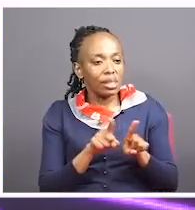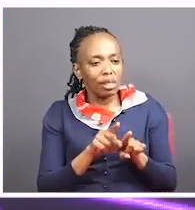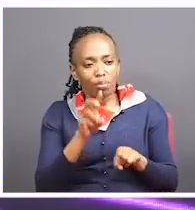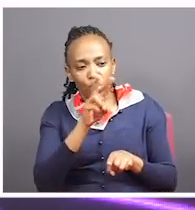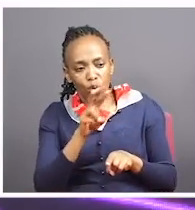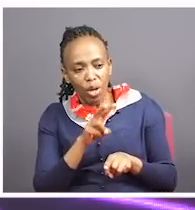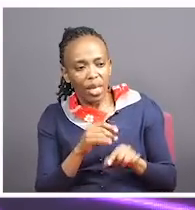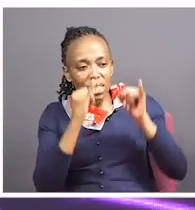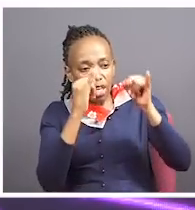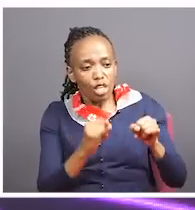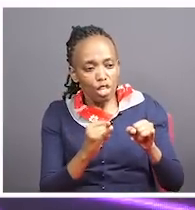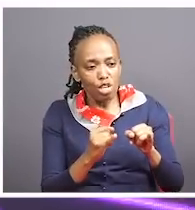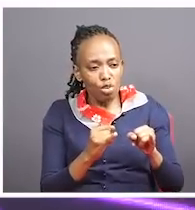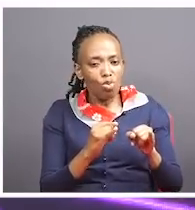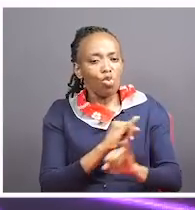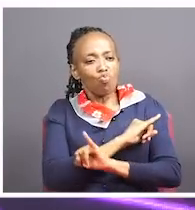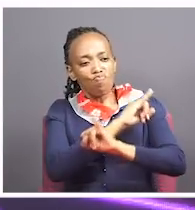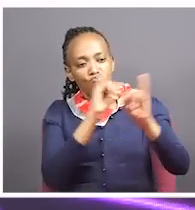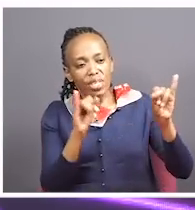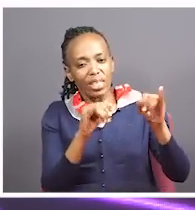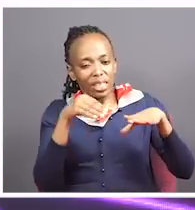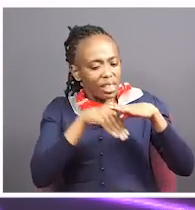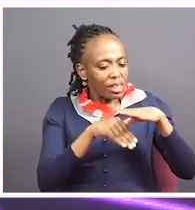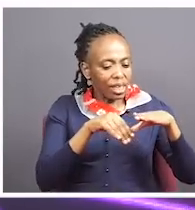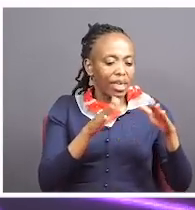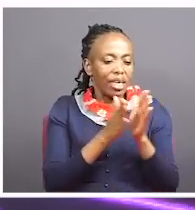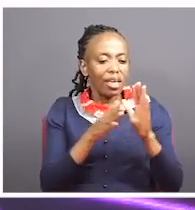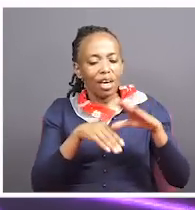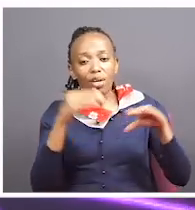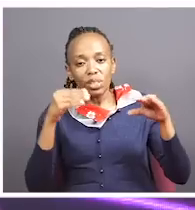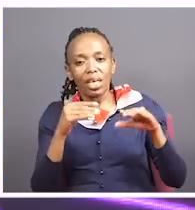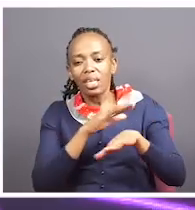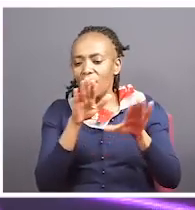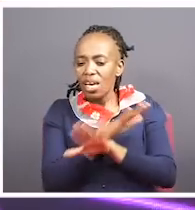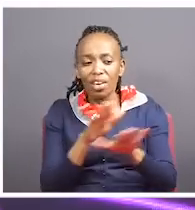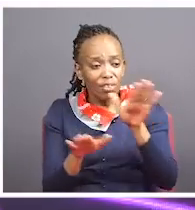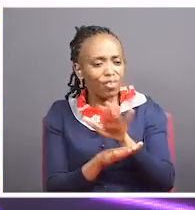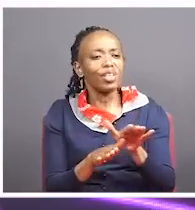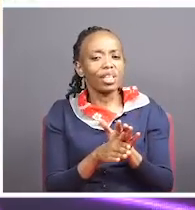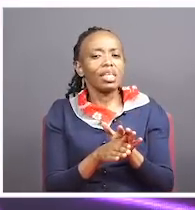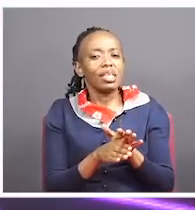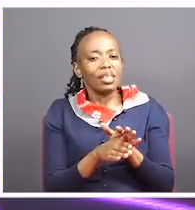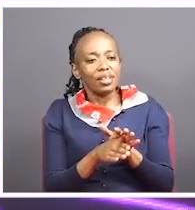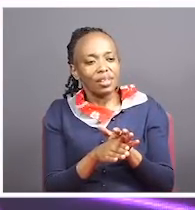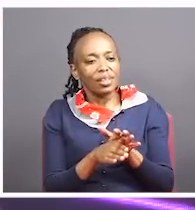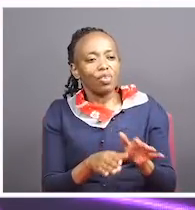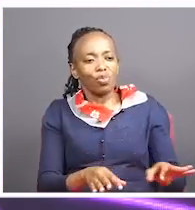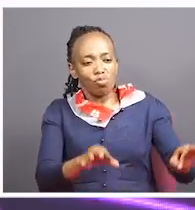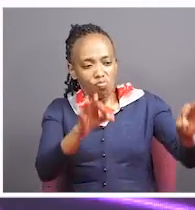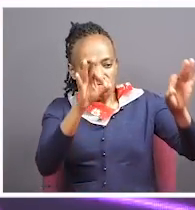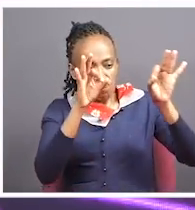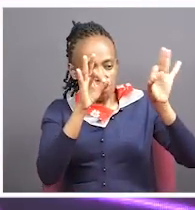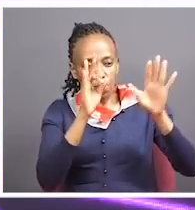been repainted. It was shining. Inside, outside, the dashboard, everything was,